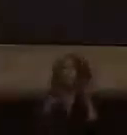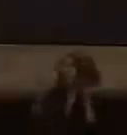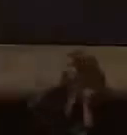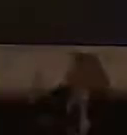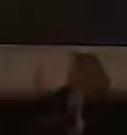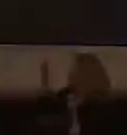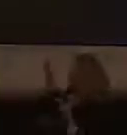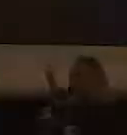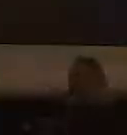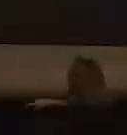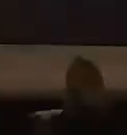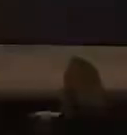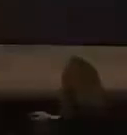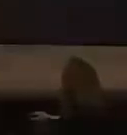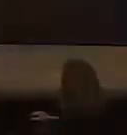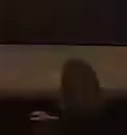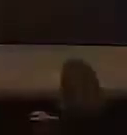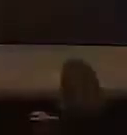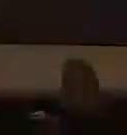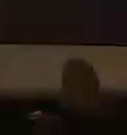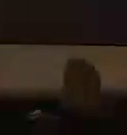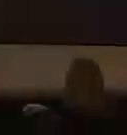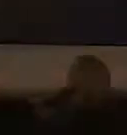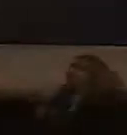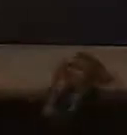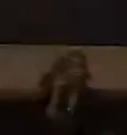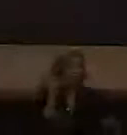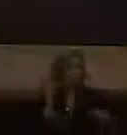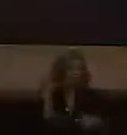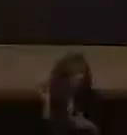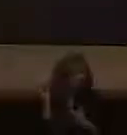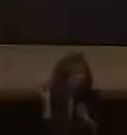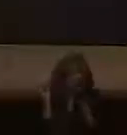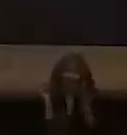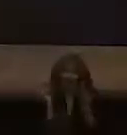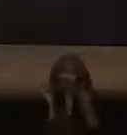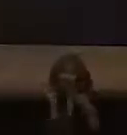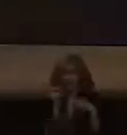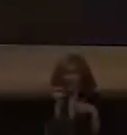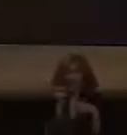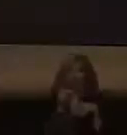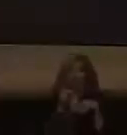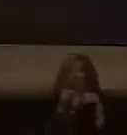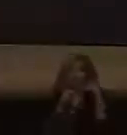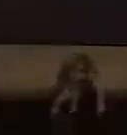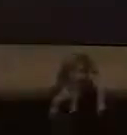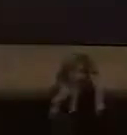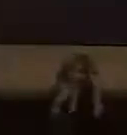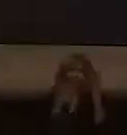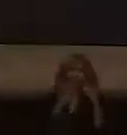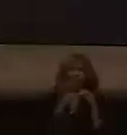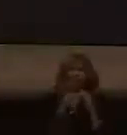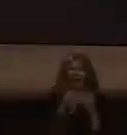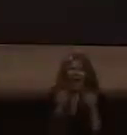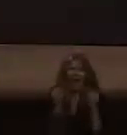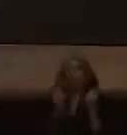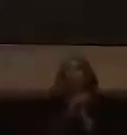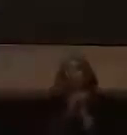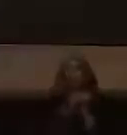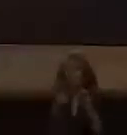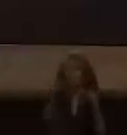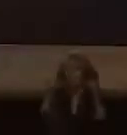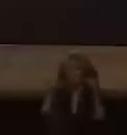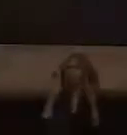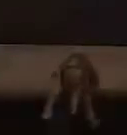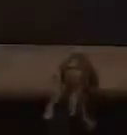Yes. Okay, so I'm here to provide some insight on how to effectively reach this largely